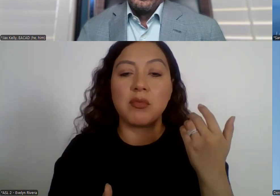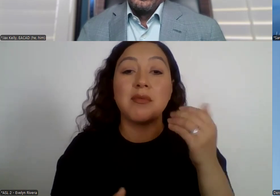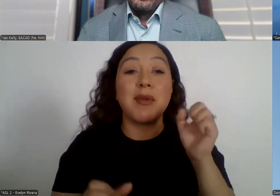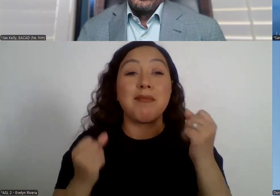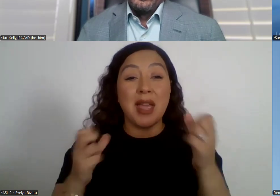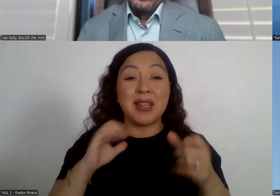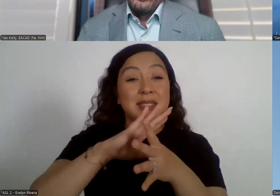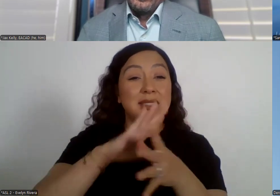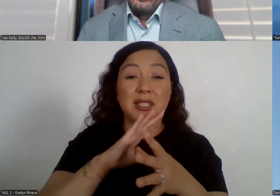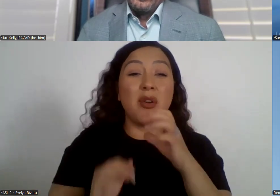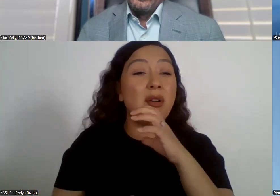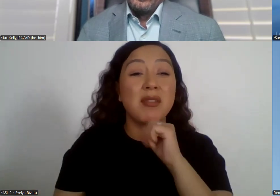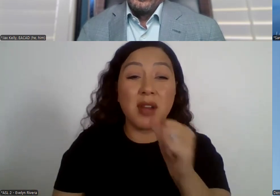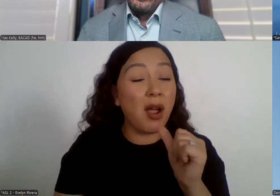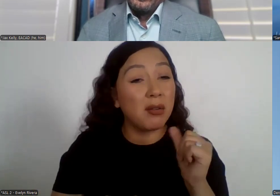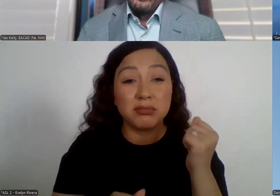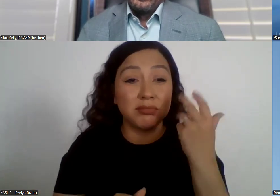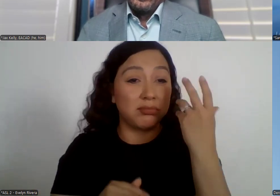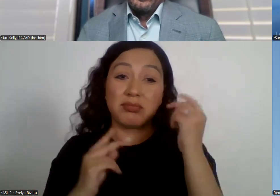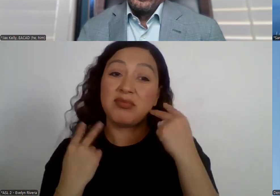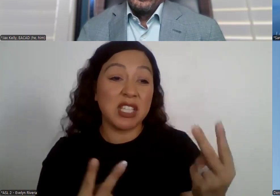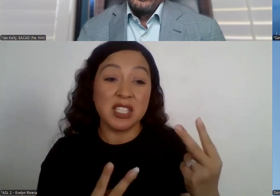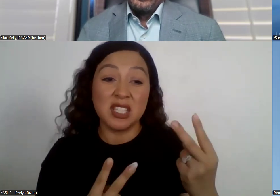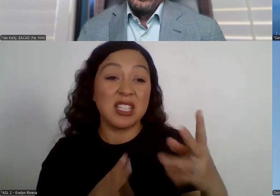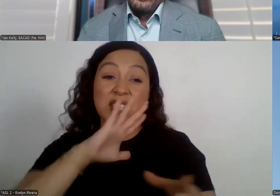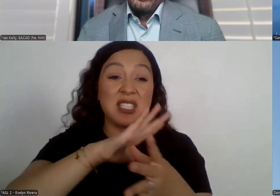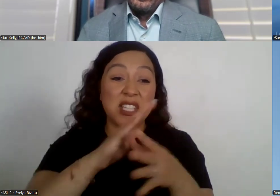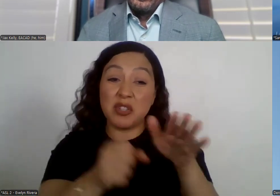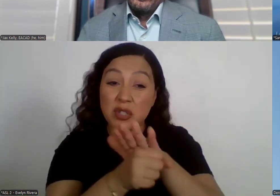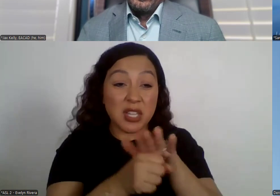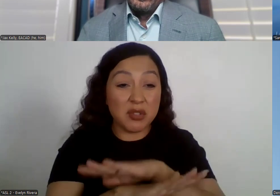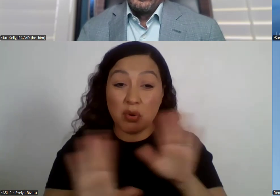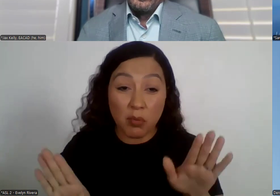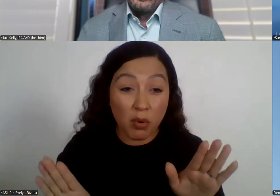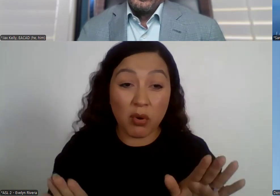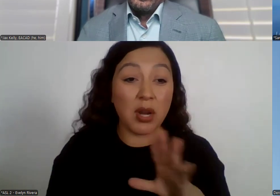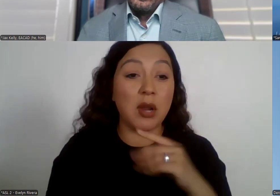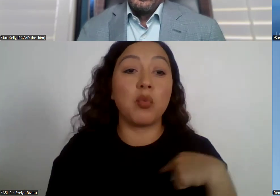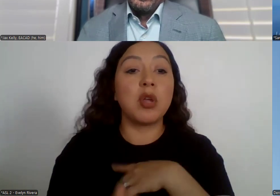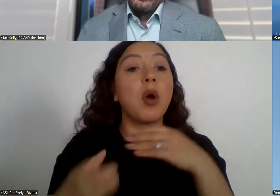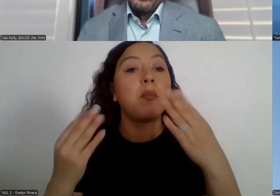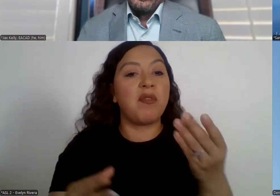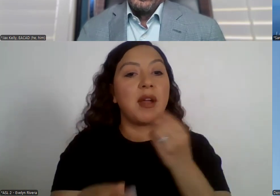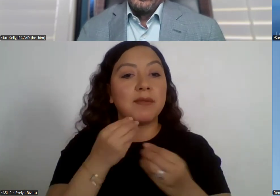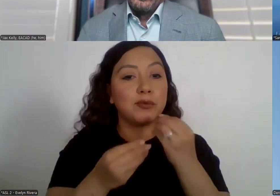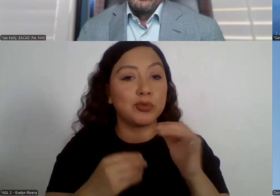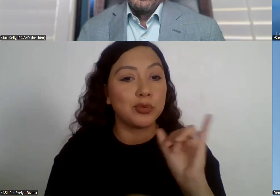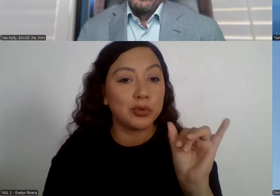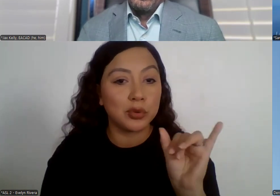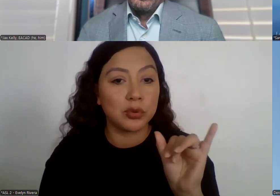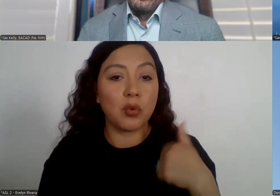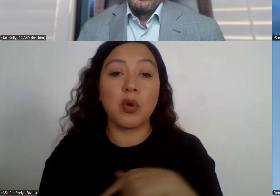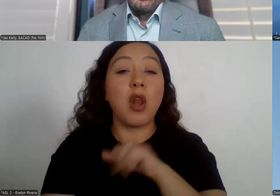Would love to work on with you all on the chilling effect issue. And then one thing that we're watching in the LGBTQ space and